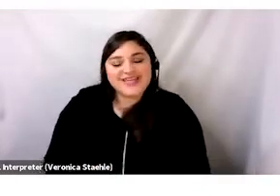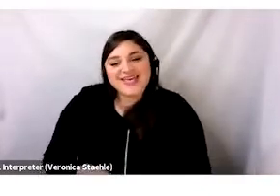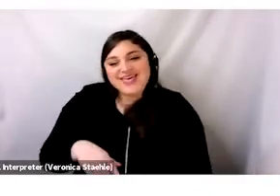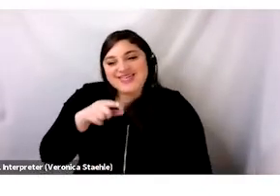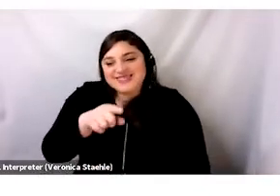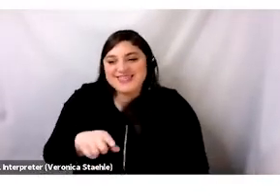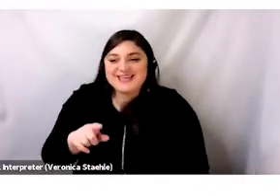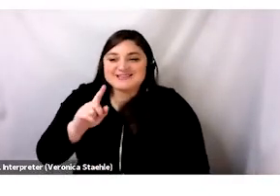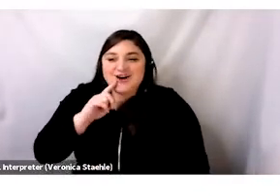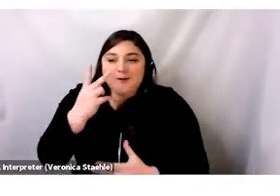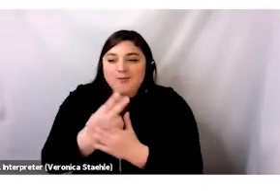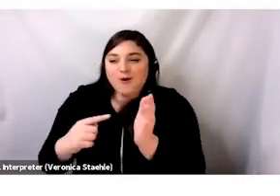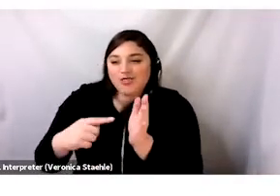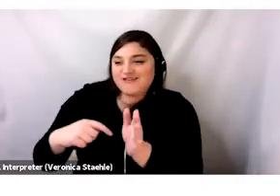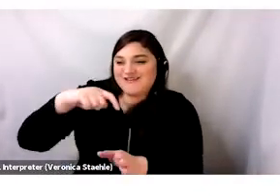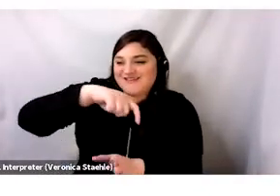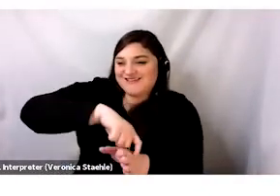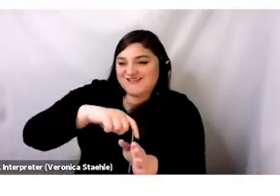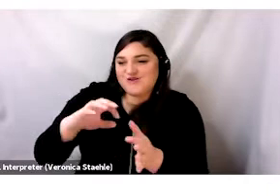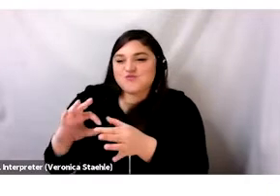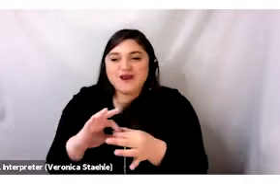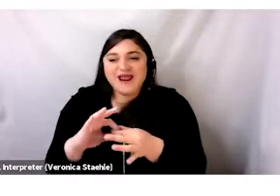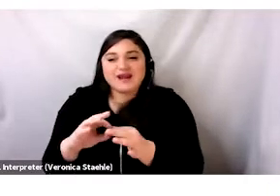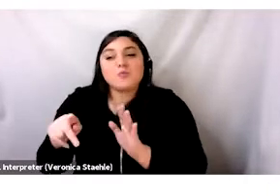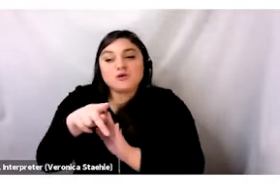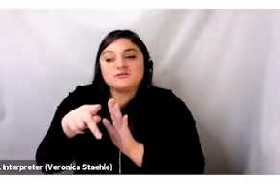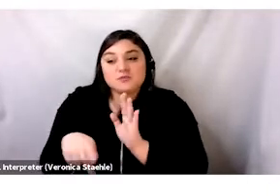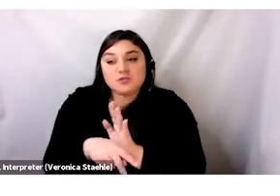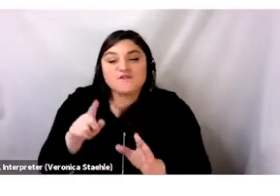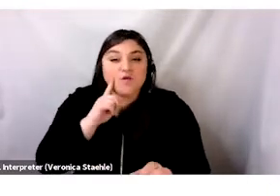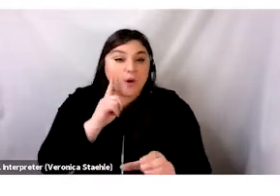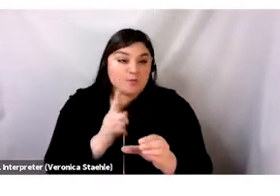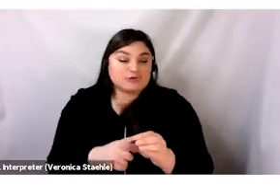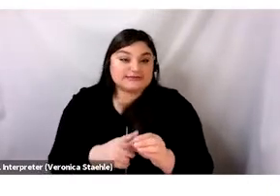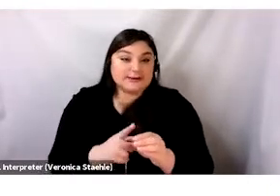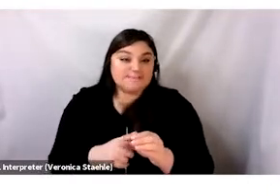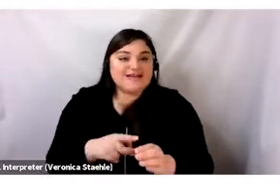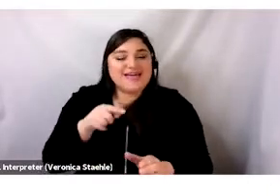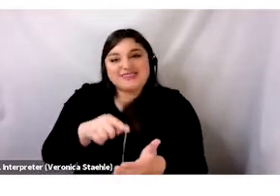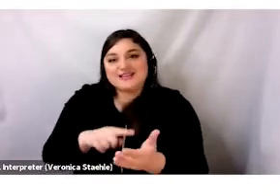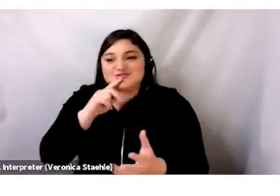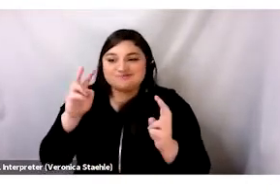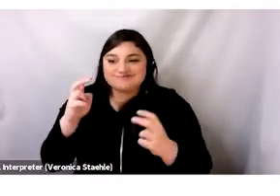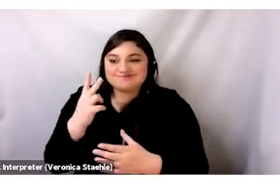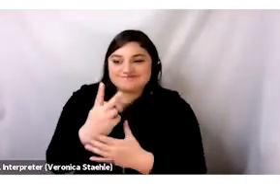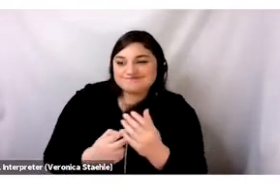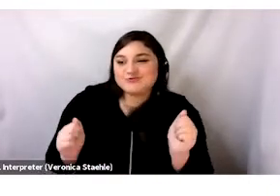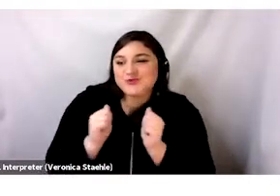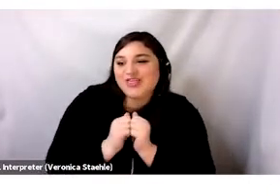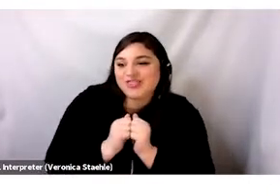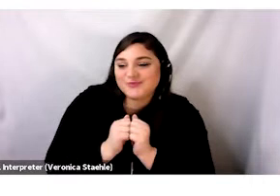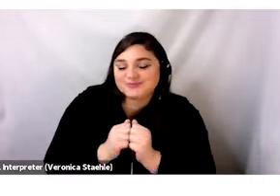the guiding principles of engaged Buddhism. Um, so, uh, wisdom